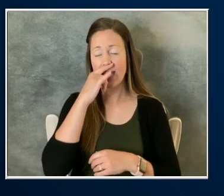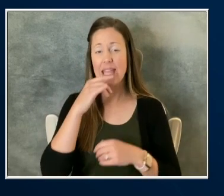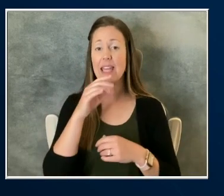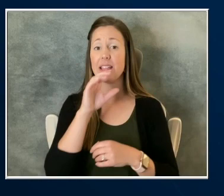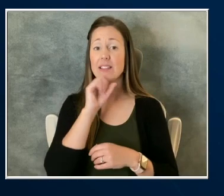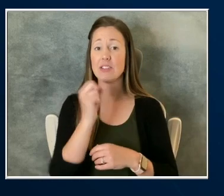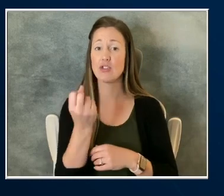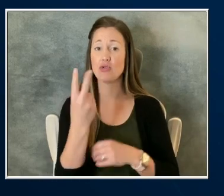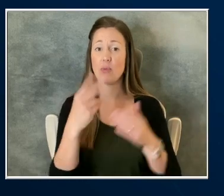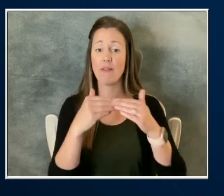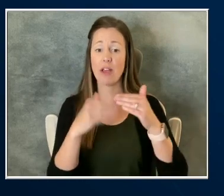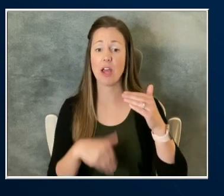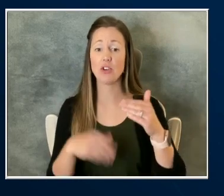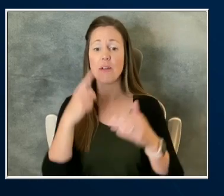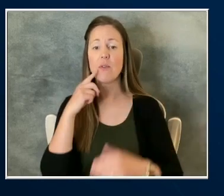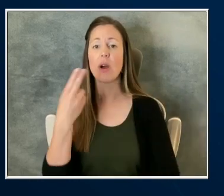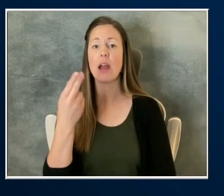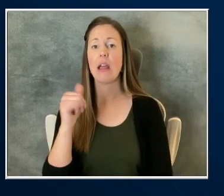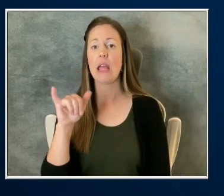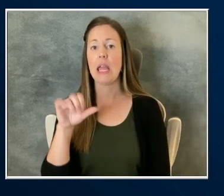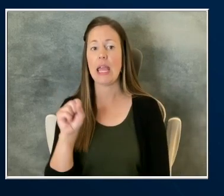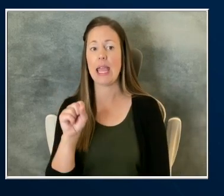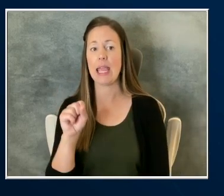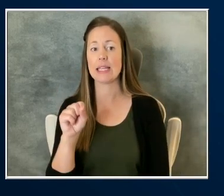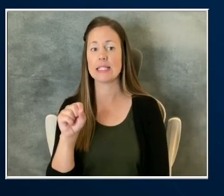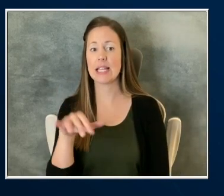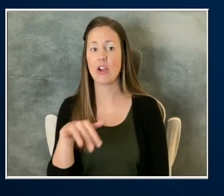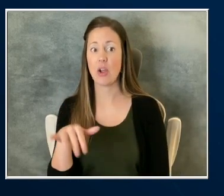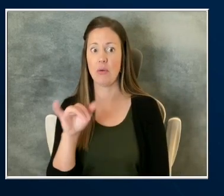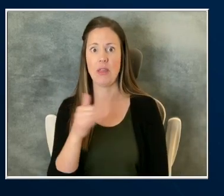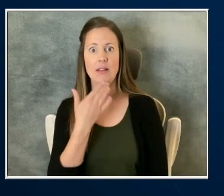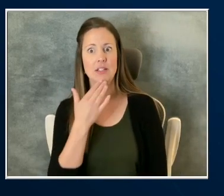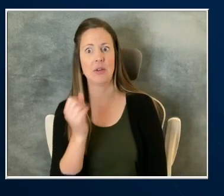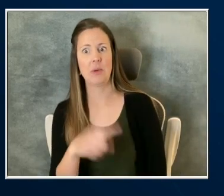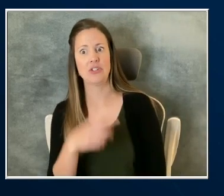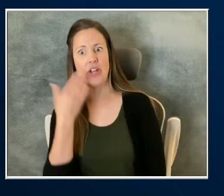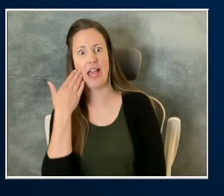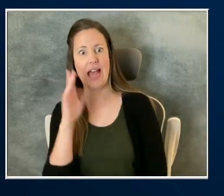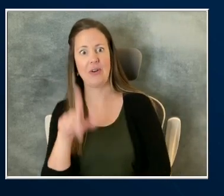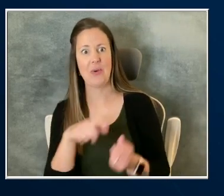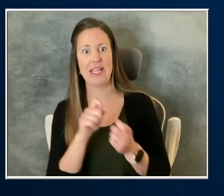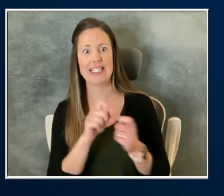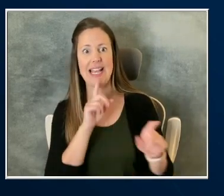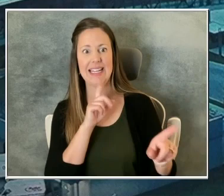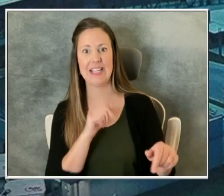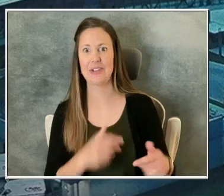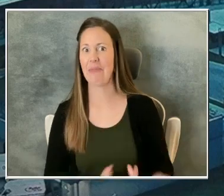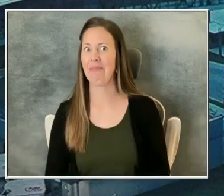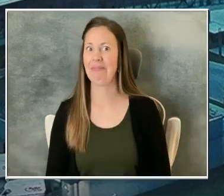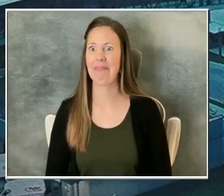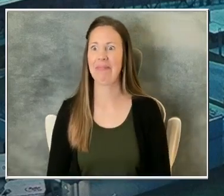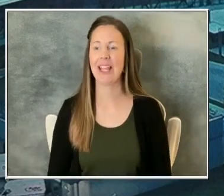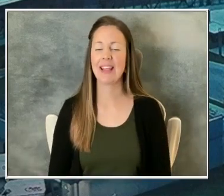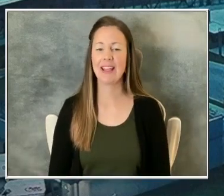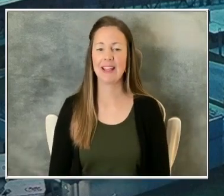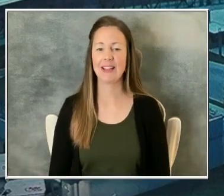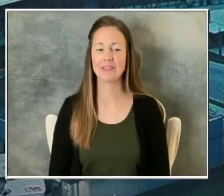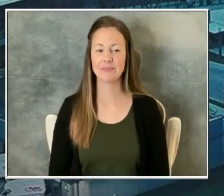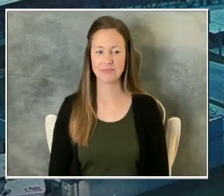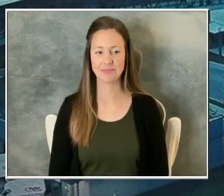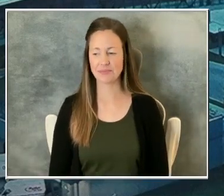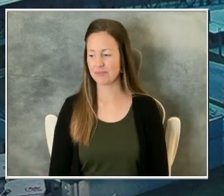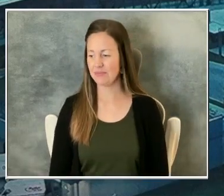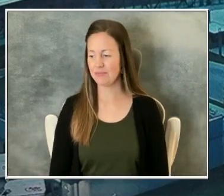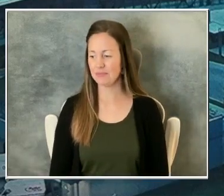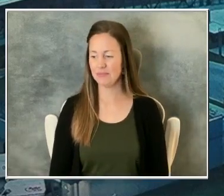area. Oh, wow. That's a good question. I can't tell you exactly the answer to that. There have been some problems in the rollout of this vaccine, but you